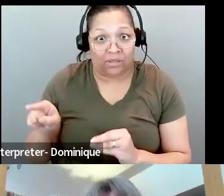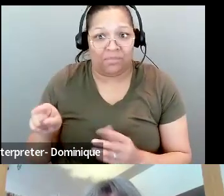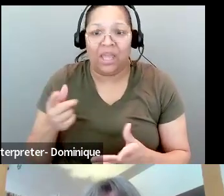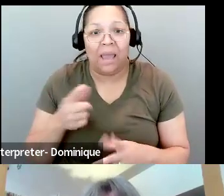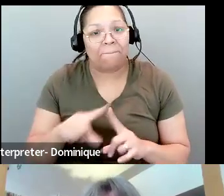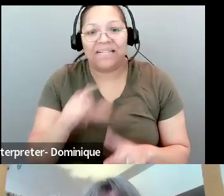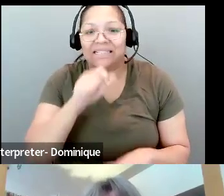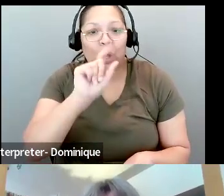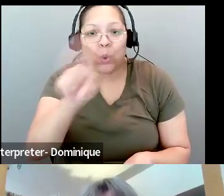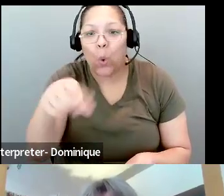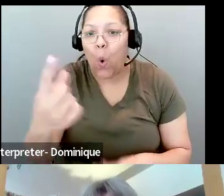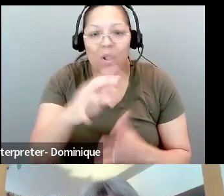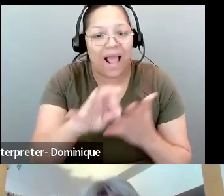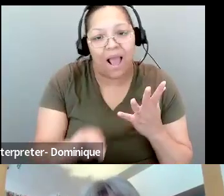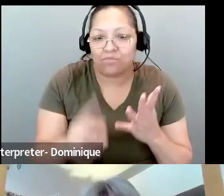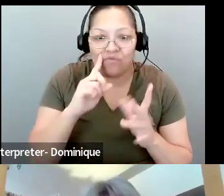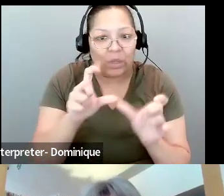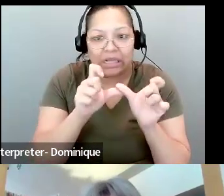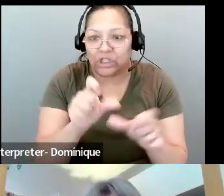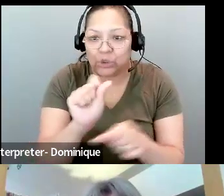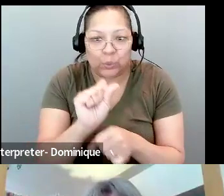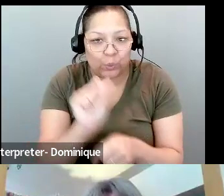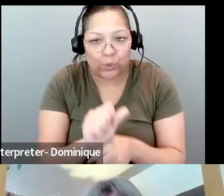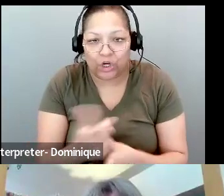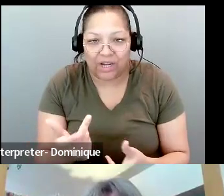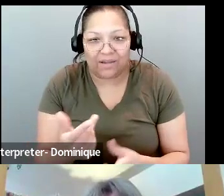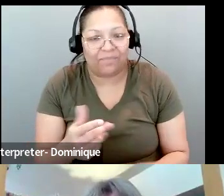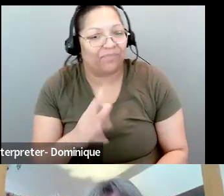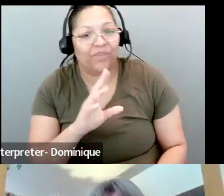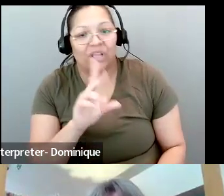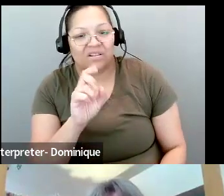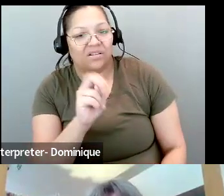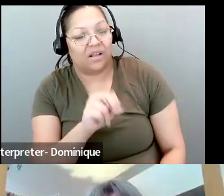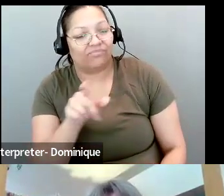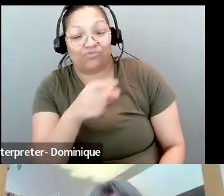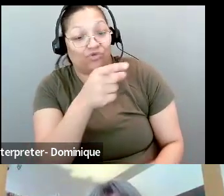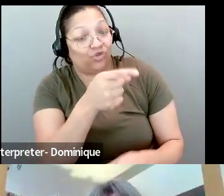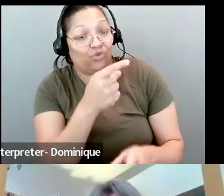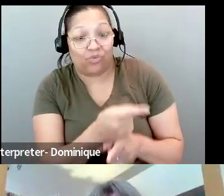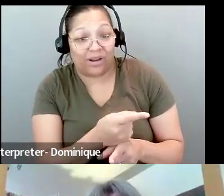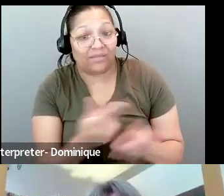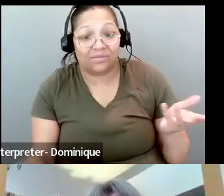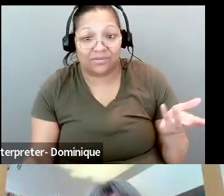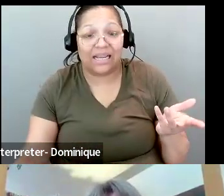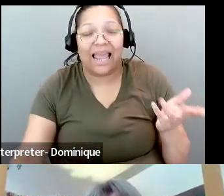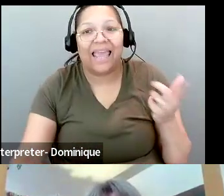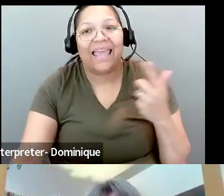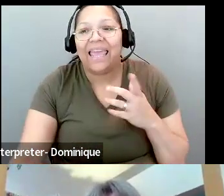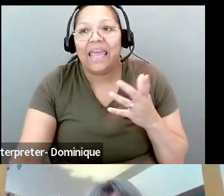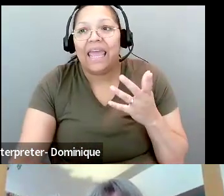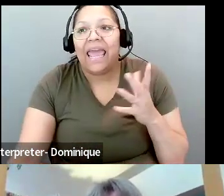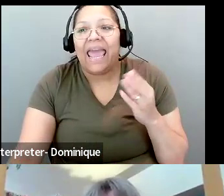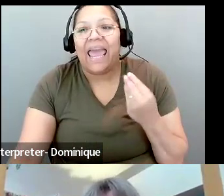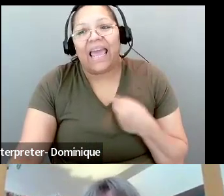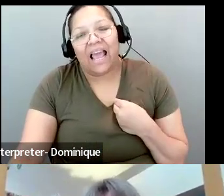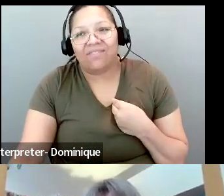option for continuing the work that we're doing. right. No, you're absolutely correct. And it gives us